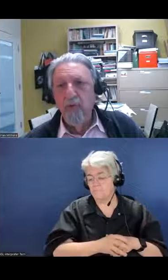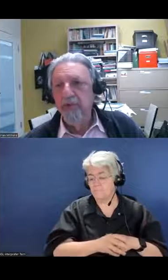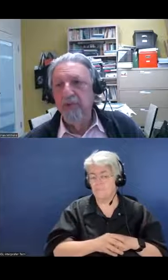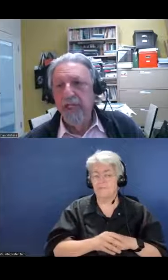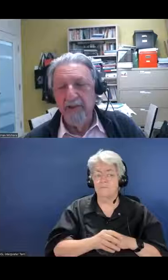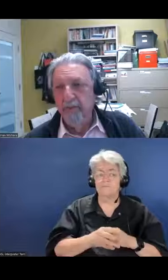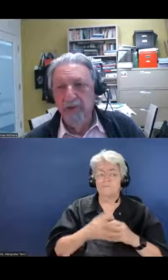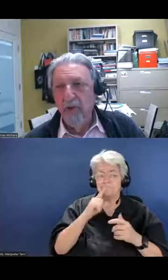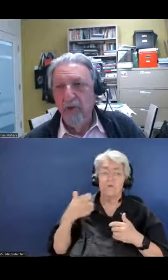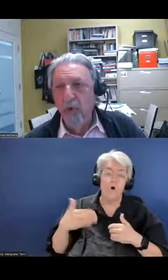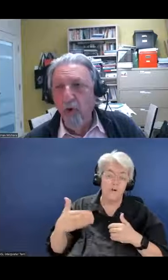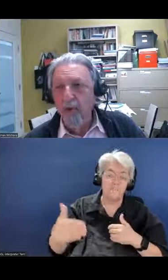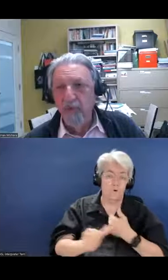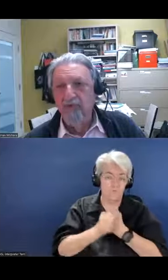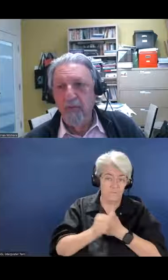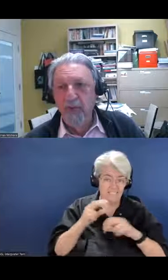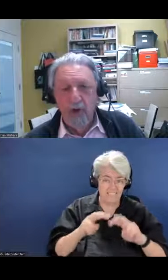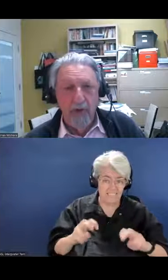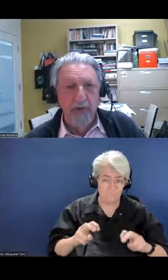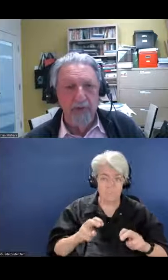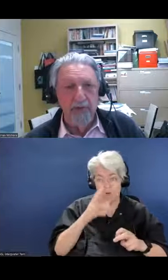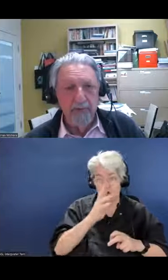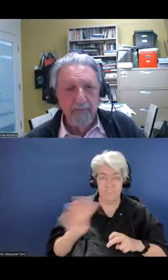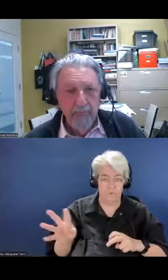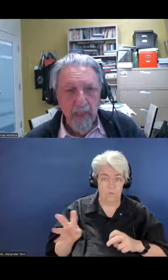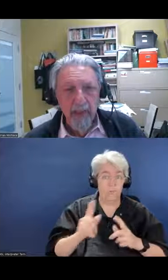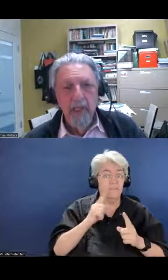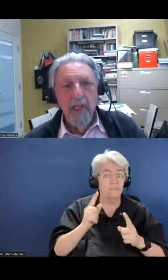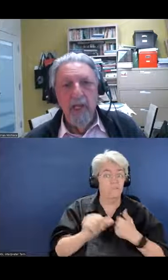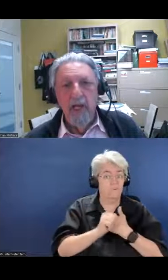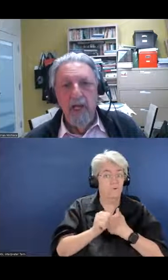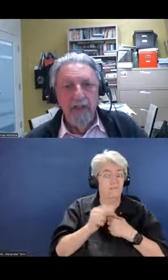Often risk assessments are ignored with frequent callers.